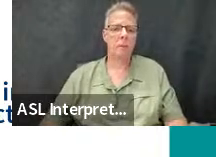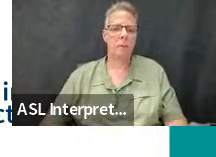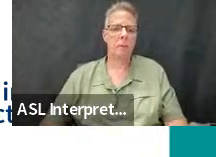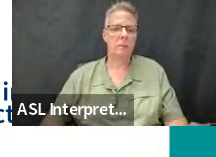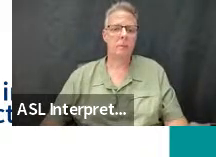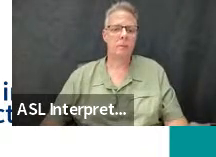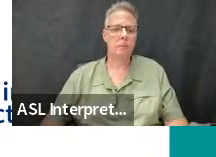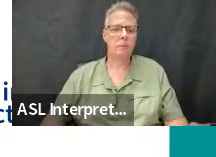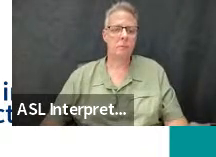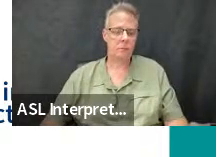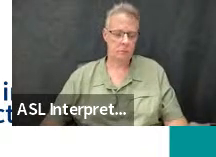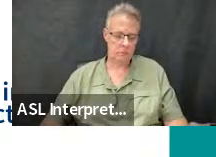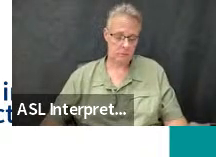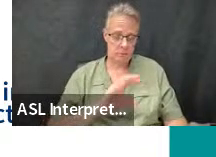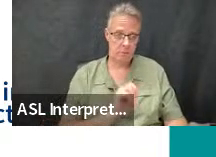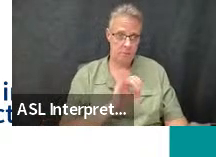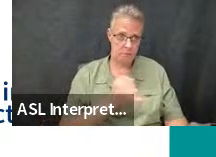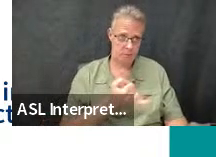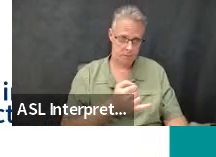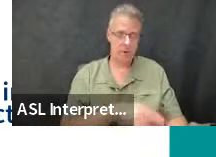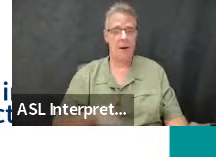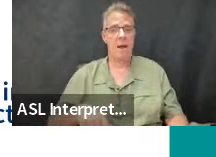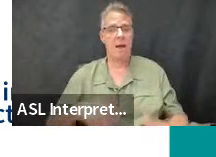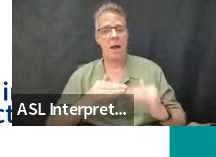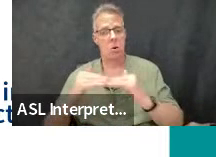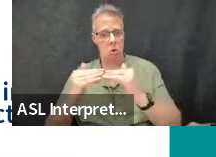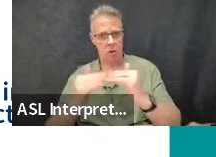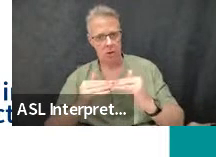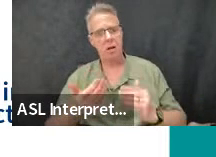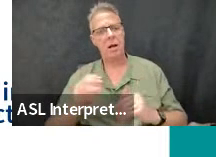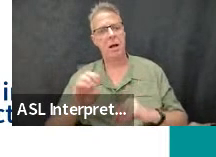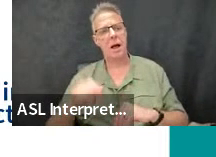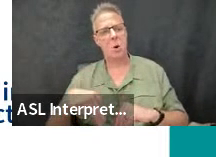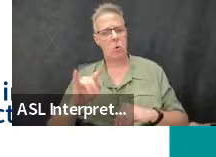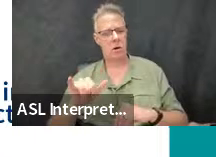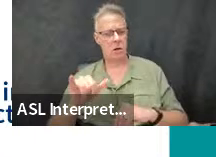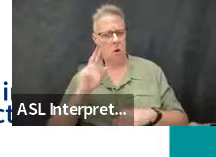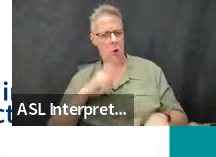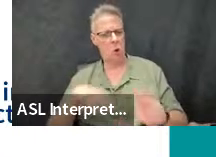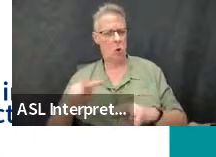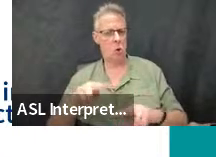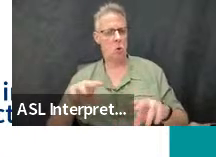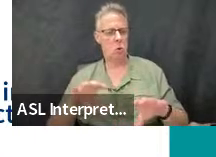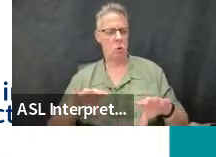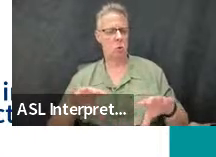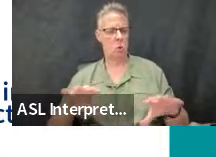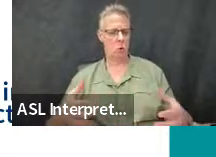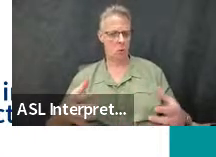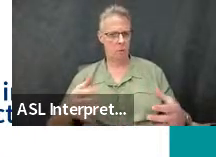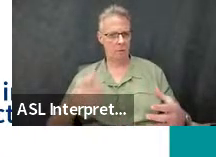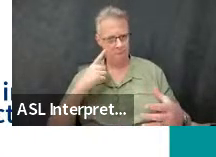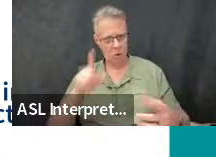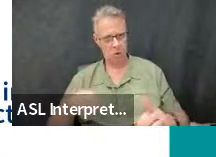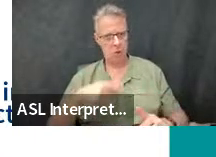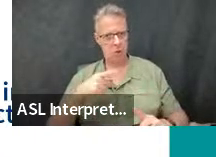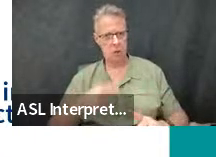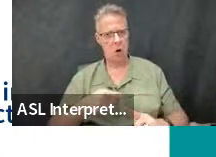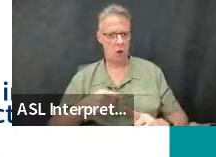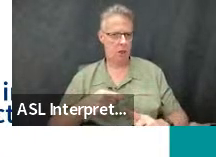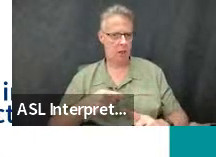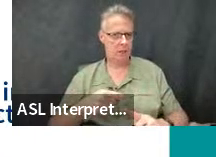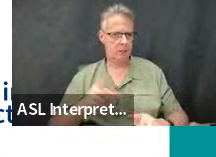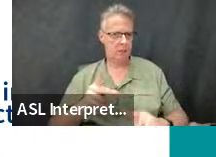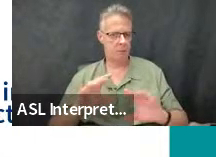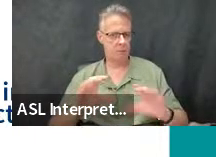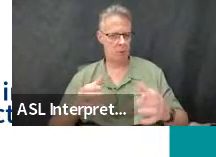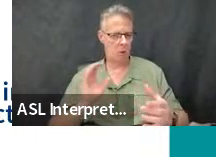Similar to environmental justice, equity looks at, again, a group of targeted populations. For